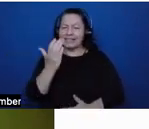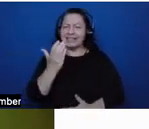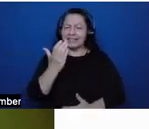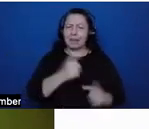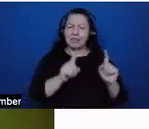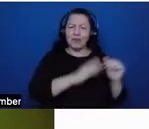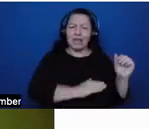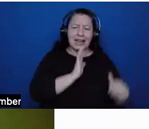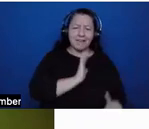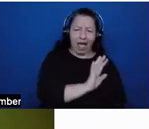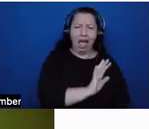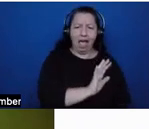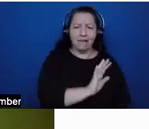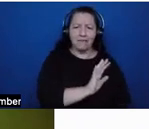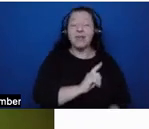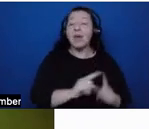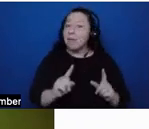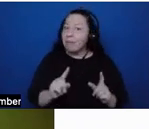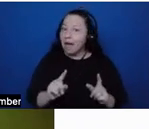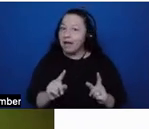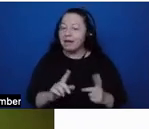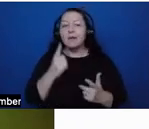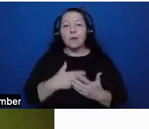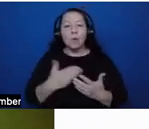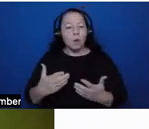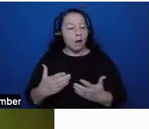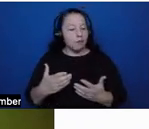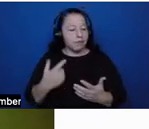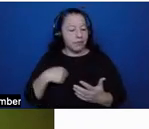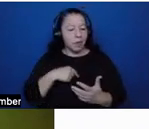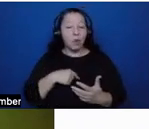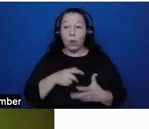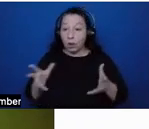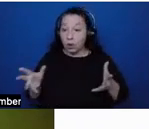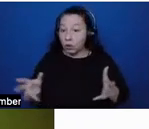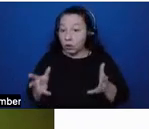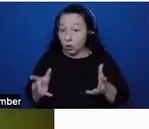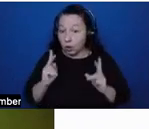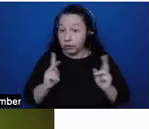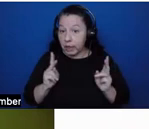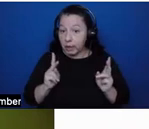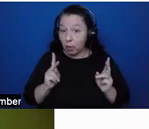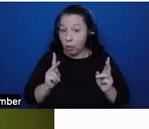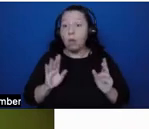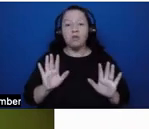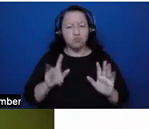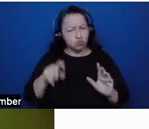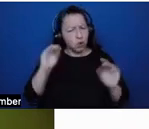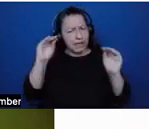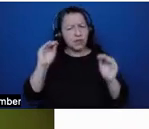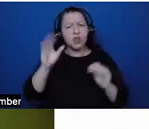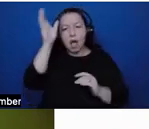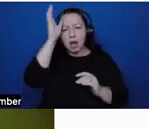like a 5-year-old. But one of the things that we do encourage people to teach is that concept of